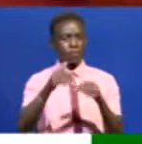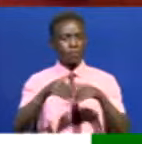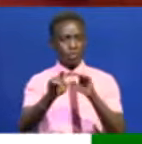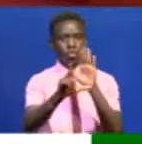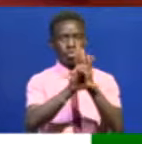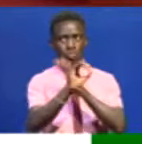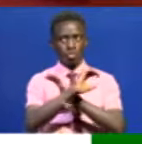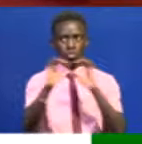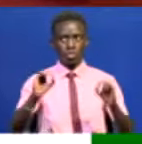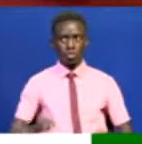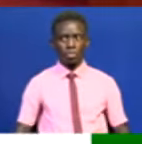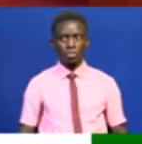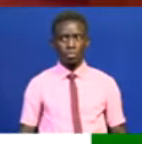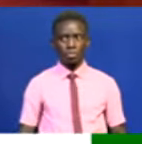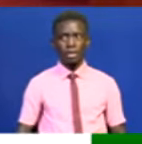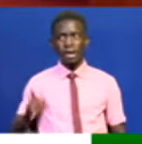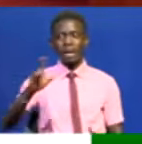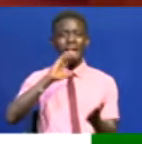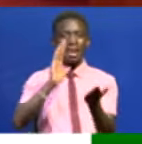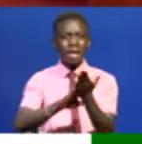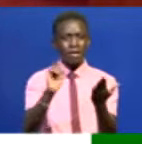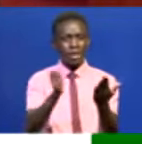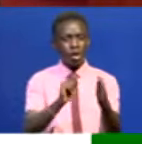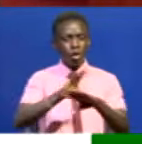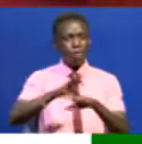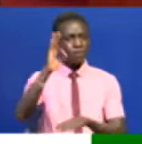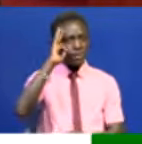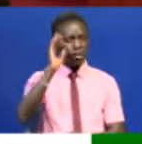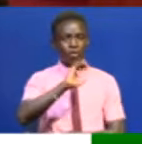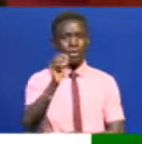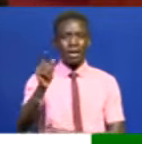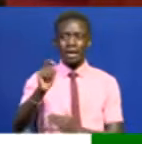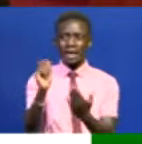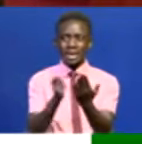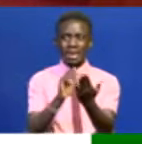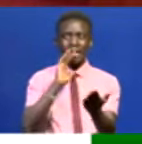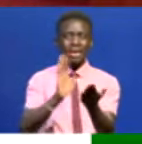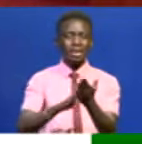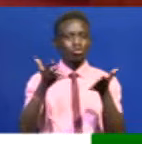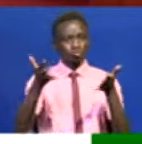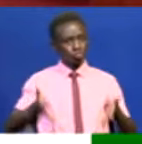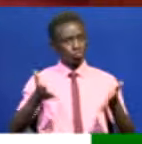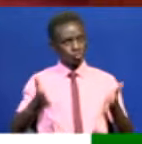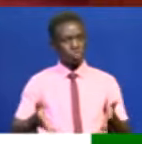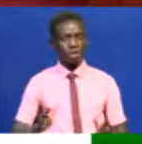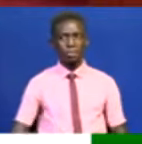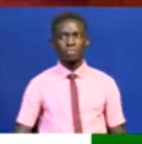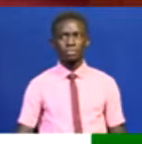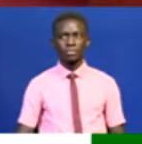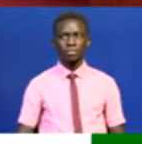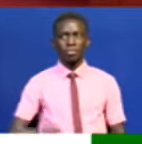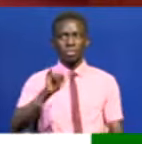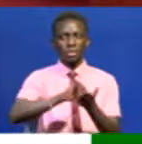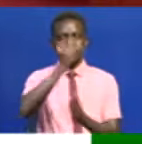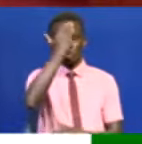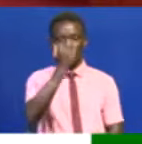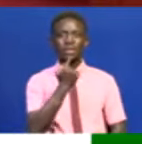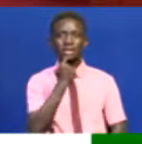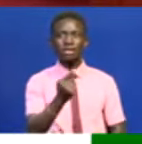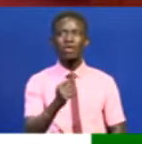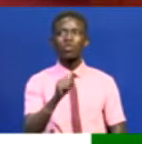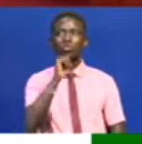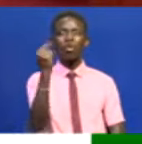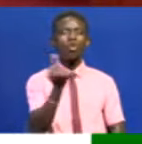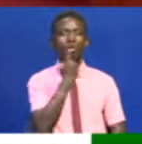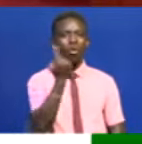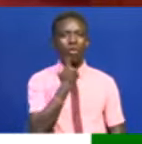She didn't write this letter on Friday. She has written this letter today. And that is why I say it's not just discourteous, it